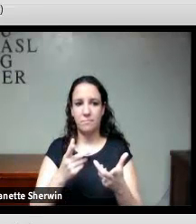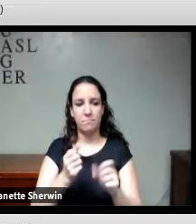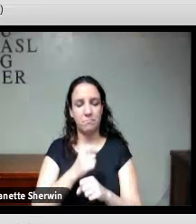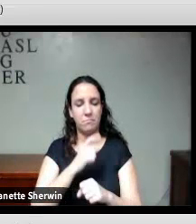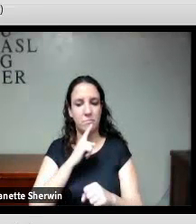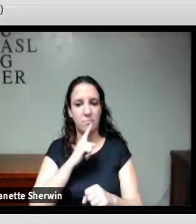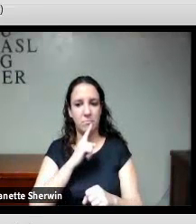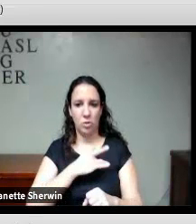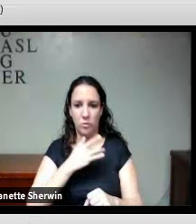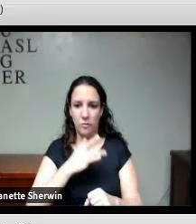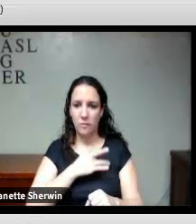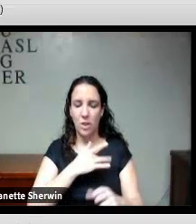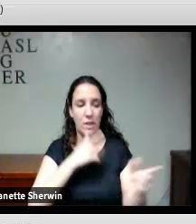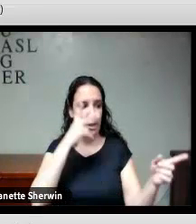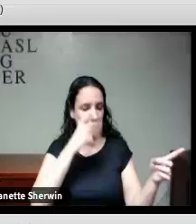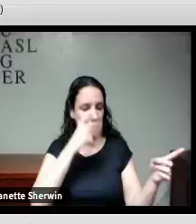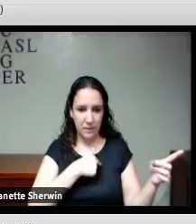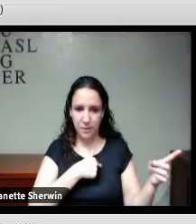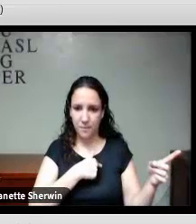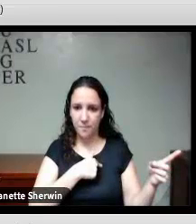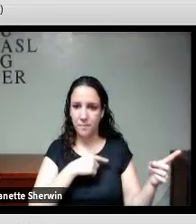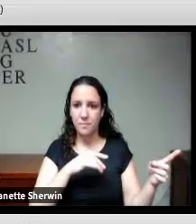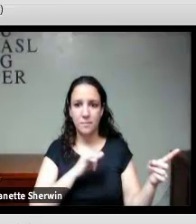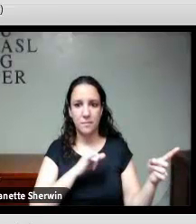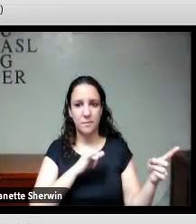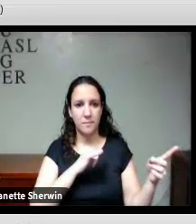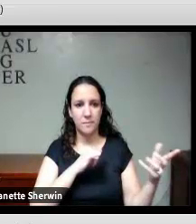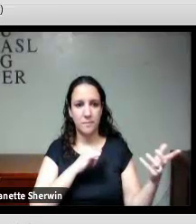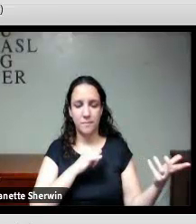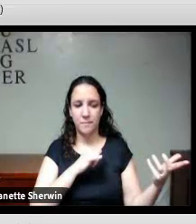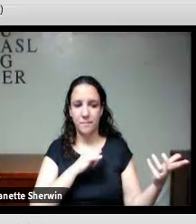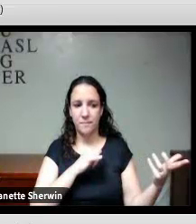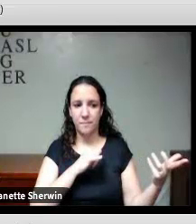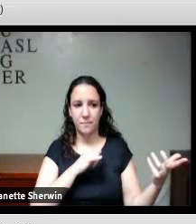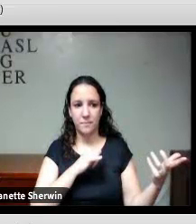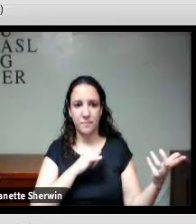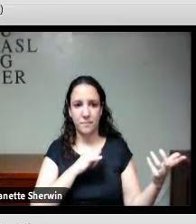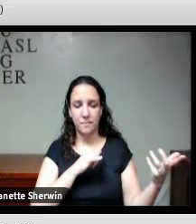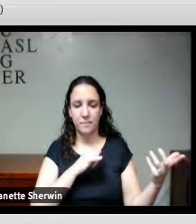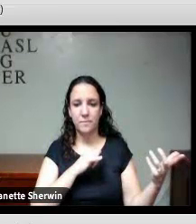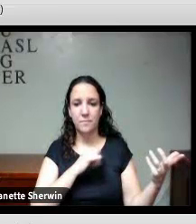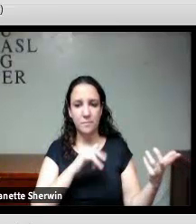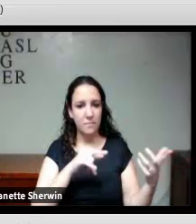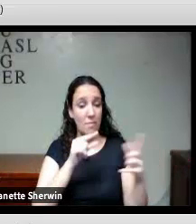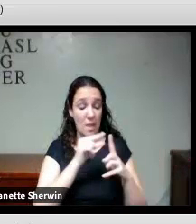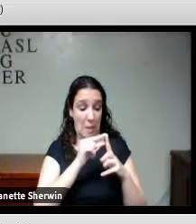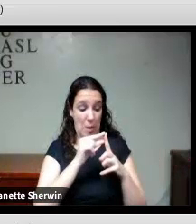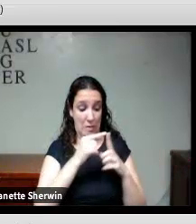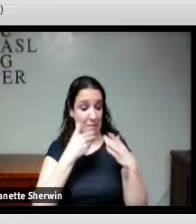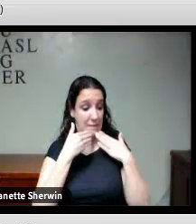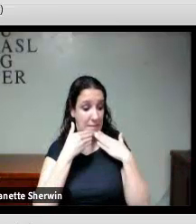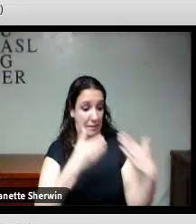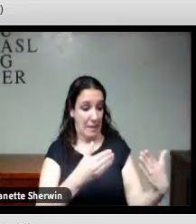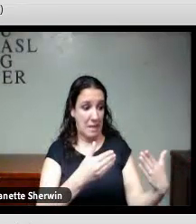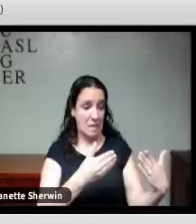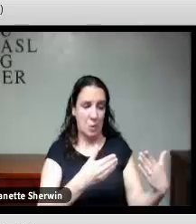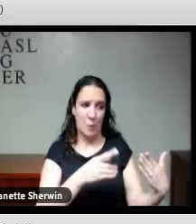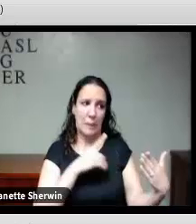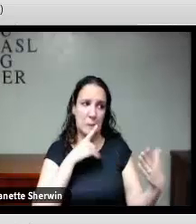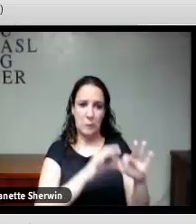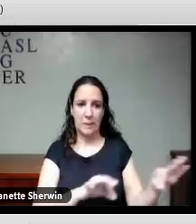feel appreciated, making them feel valued as a patron. And the words thank you can go a long way toward